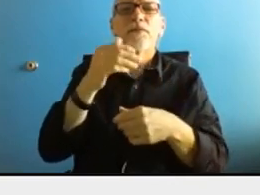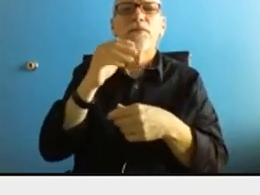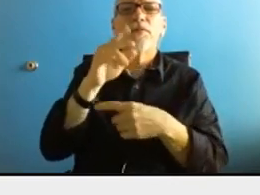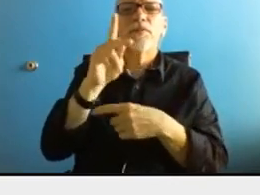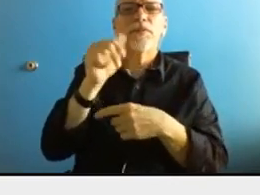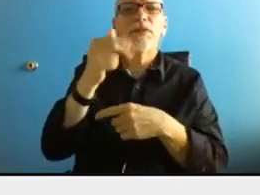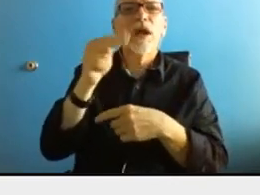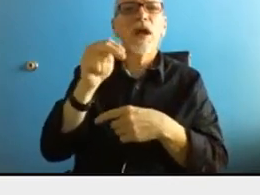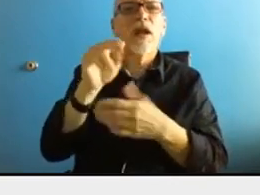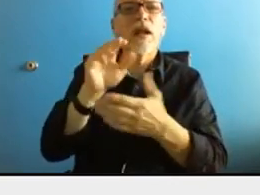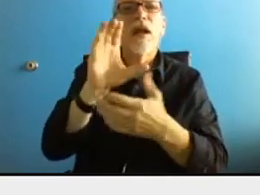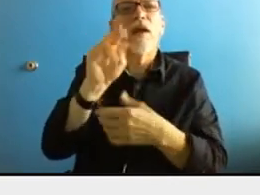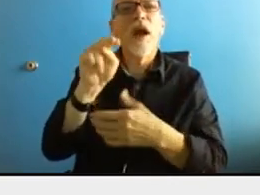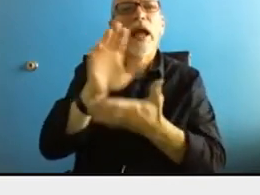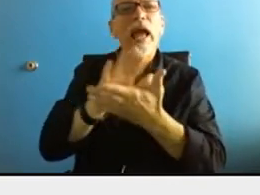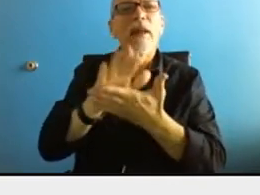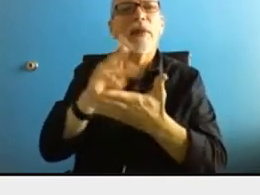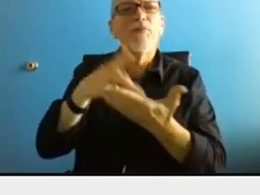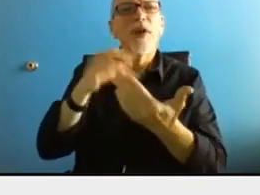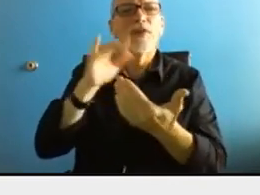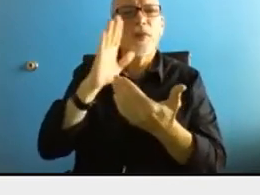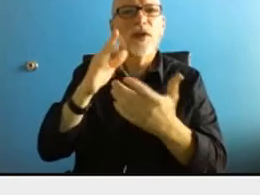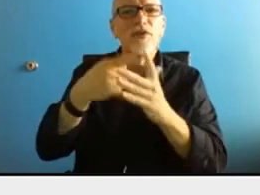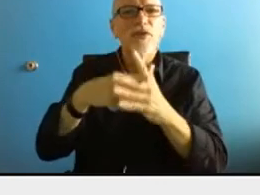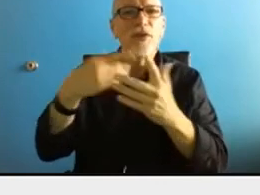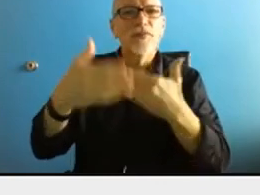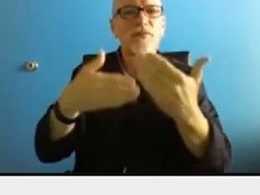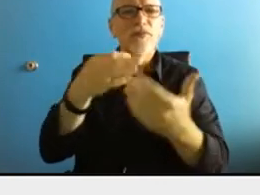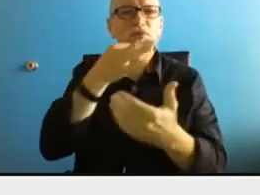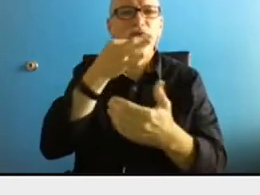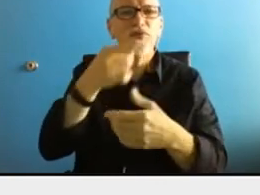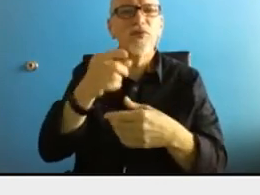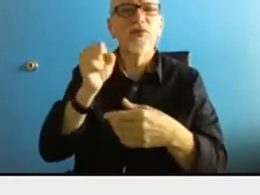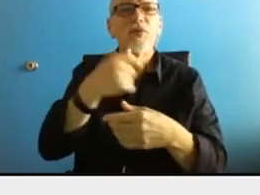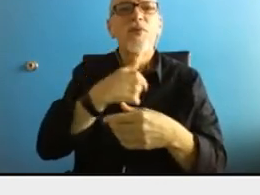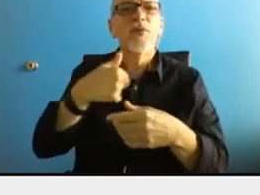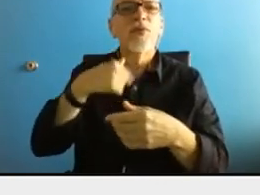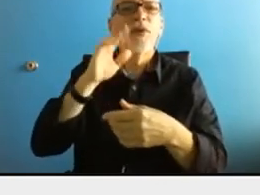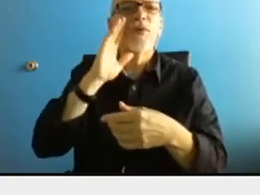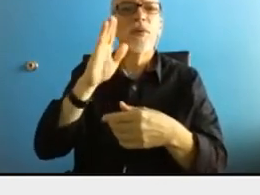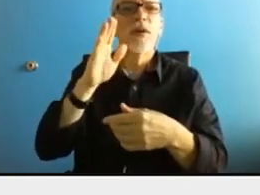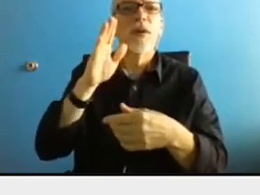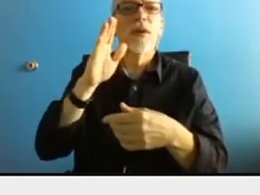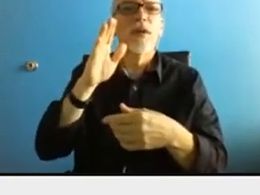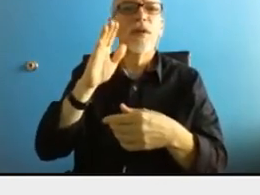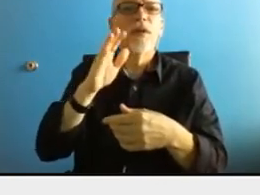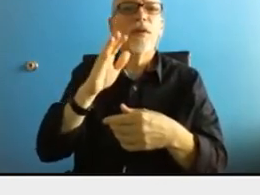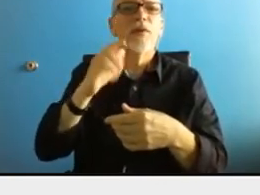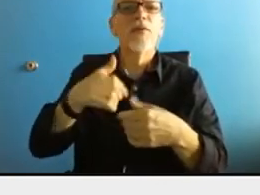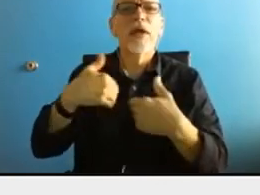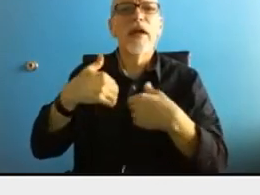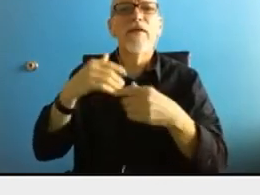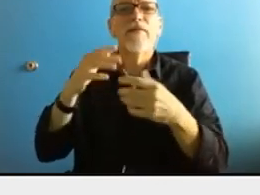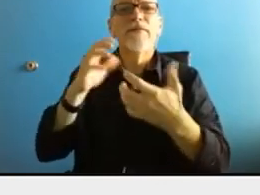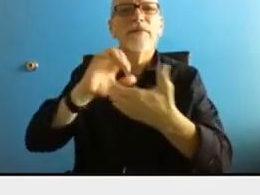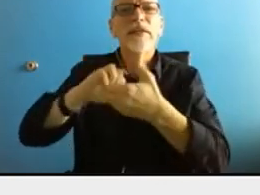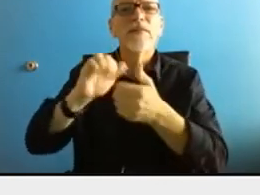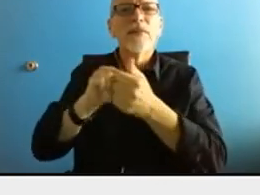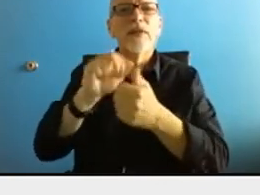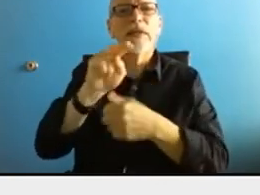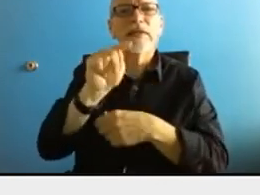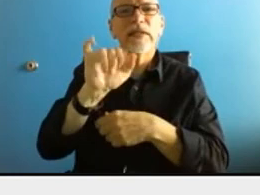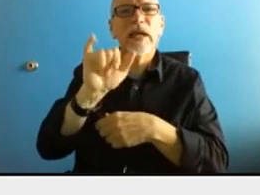project that will be underway very soon. So we will be, we have teamed up with